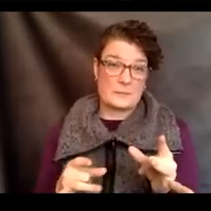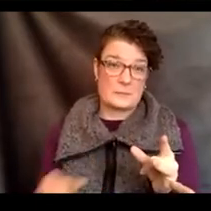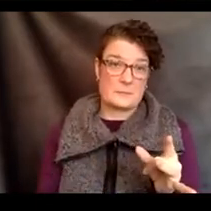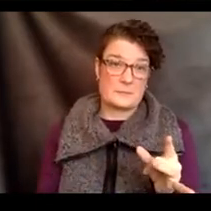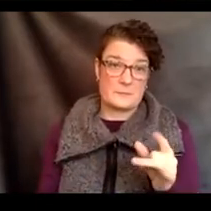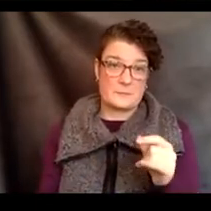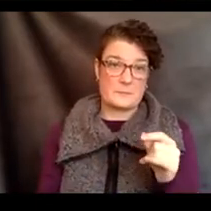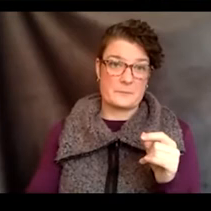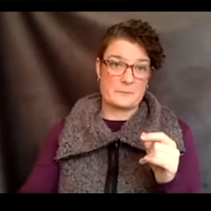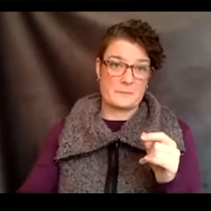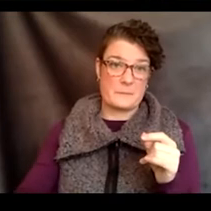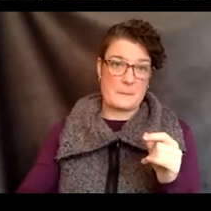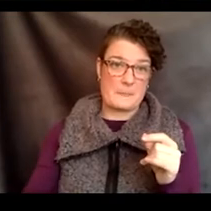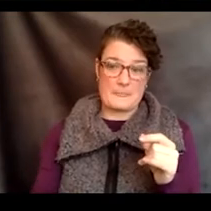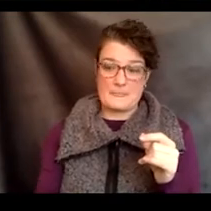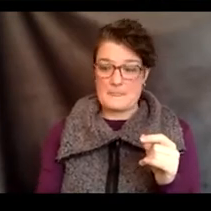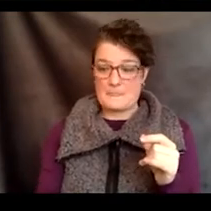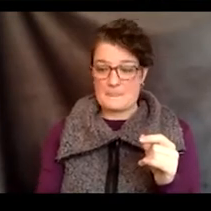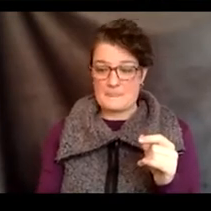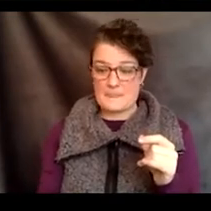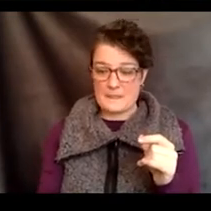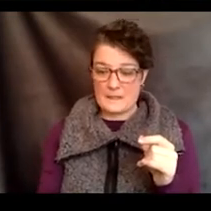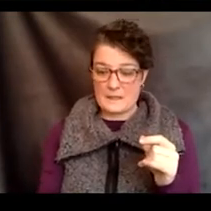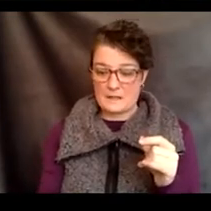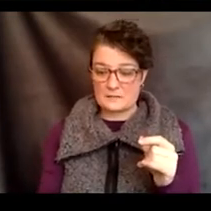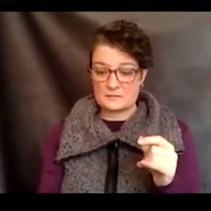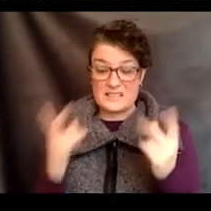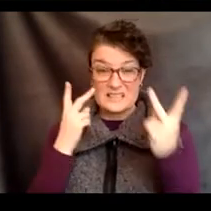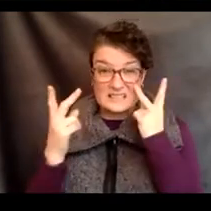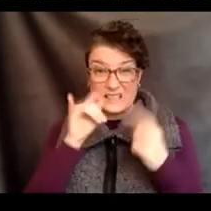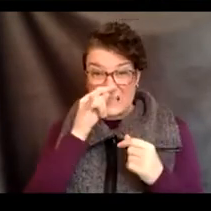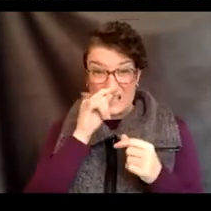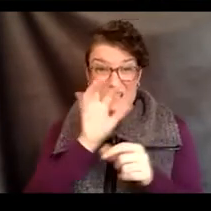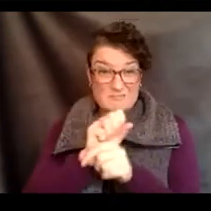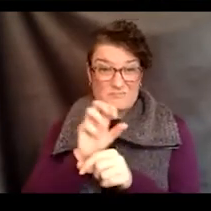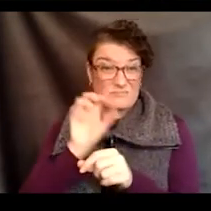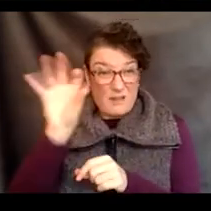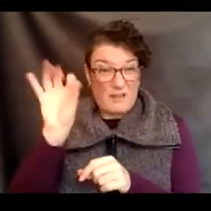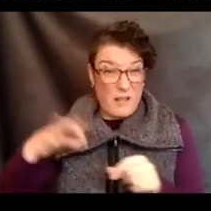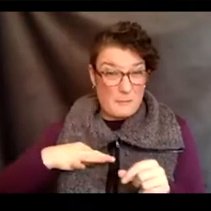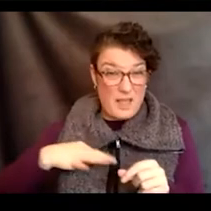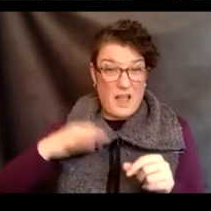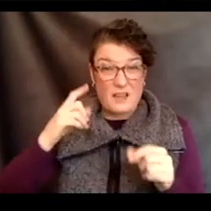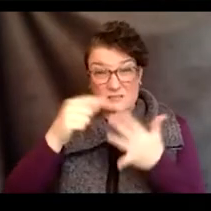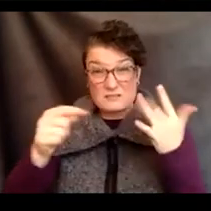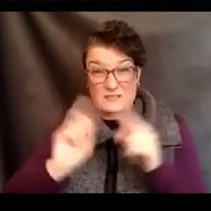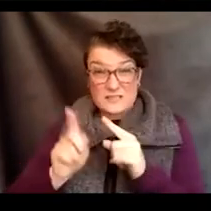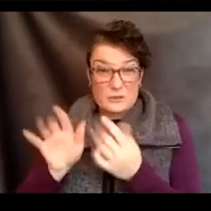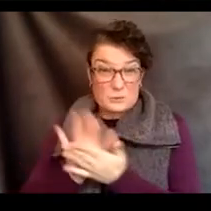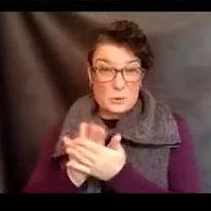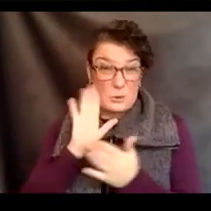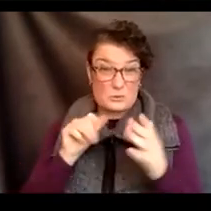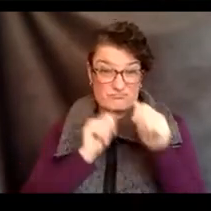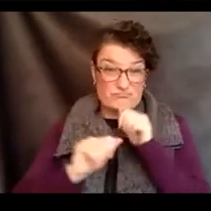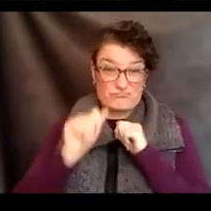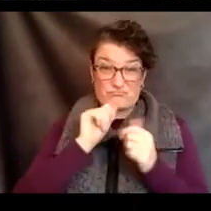to watch students applying to so many schools, meaning they're going to be rejected from so many schools, and what that rejection does